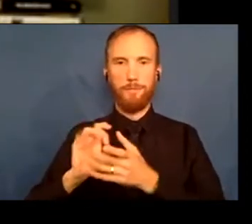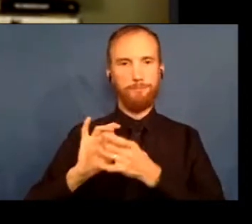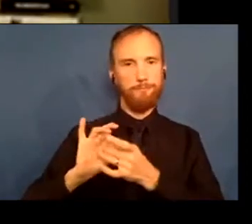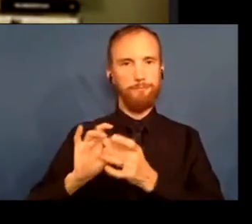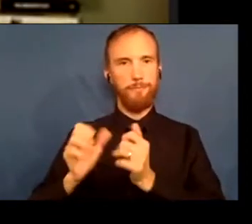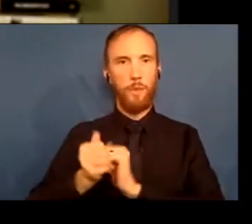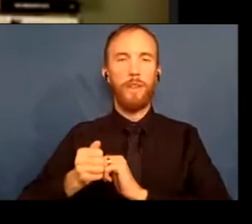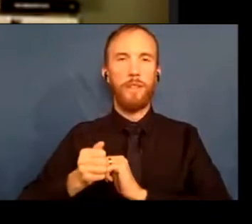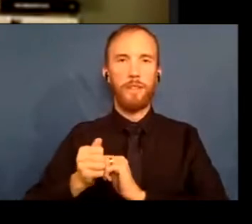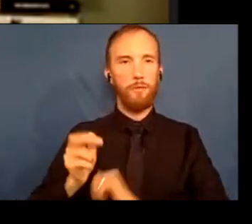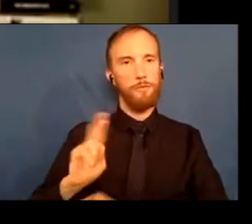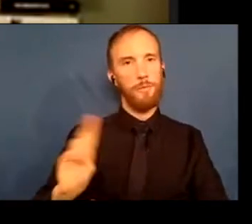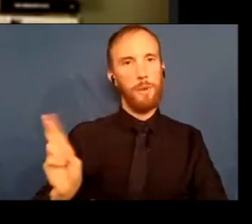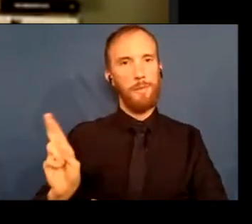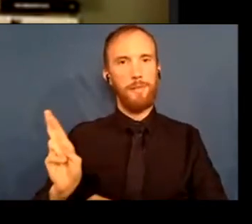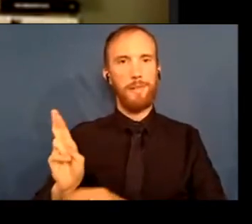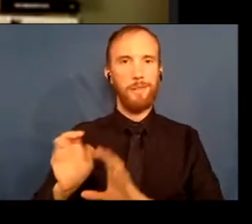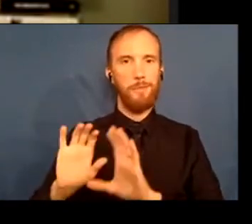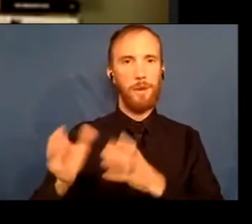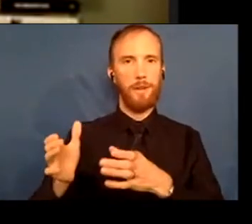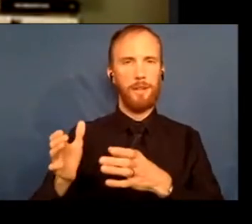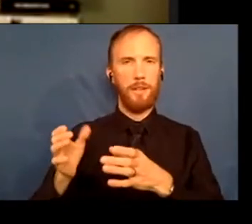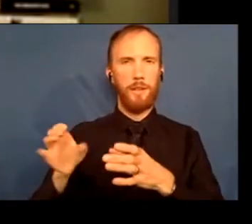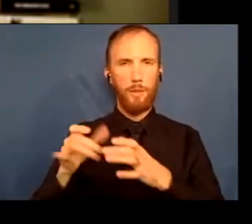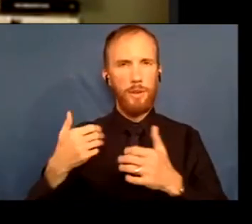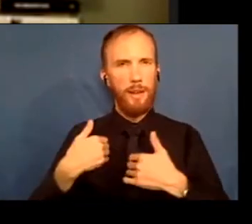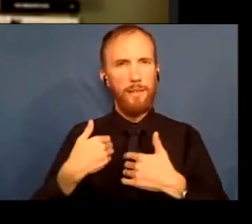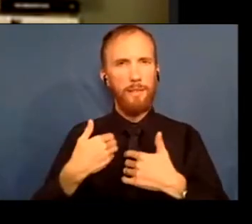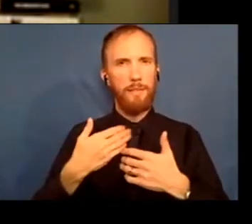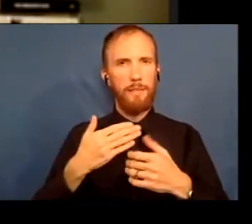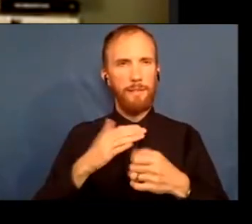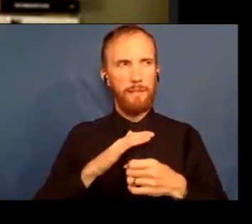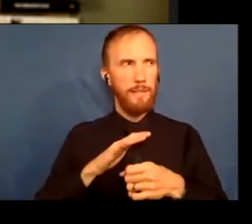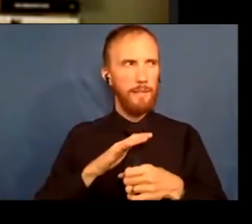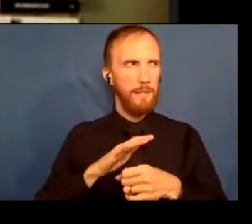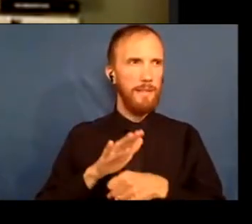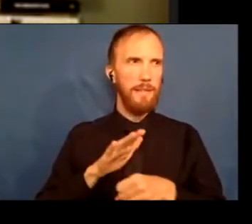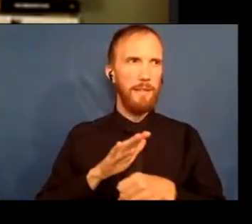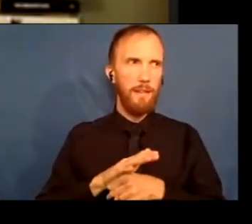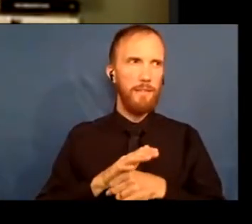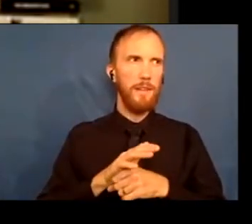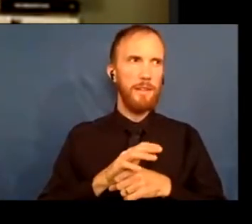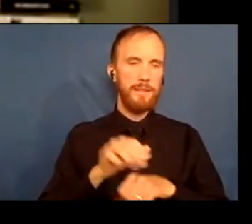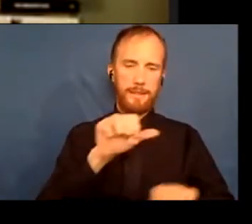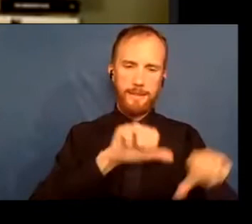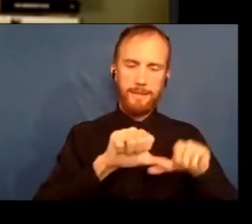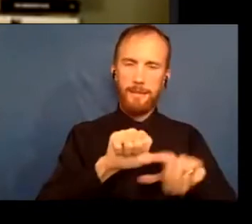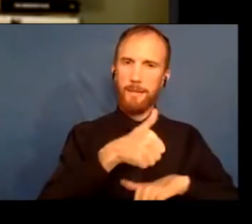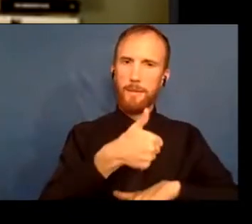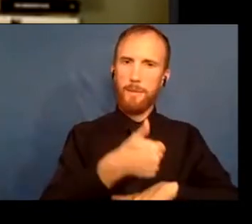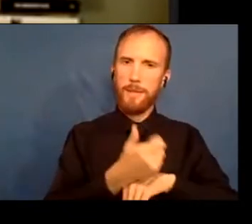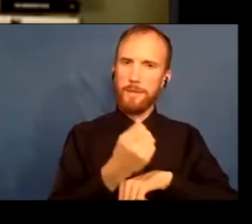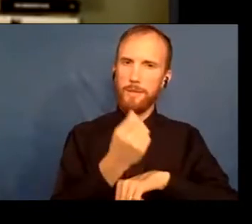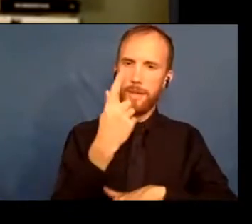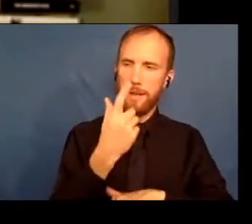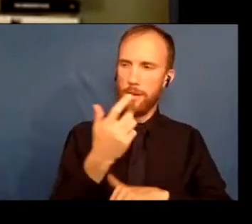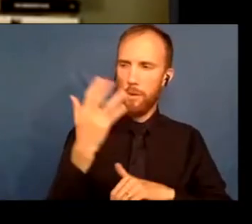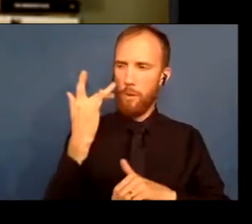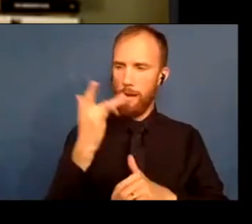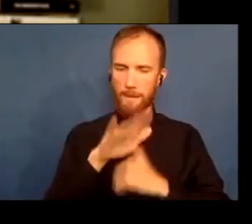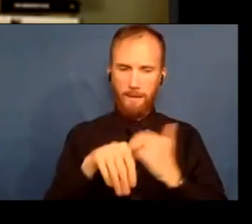sufficient empirical understanding of why these movements have been growing and so on? So it's a range of